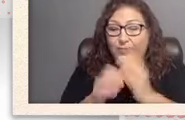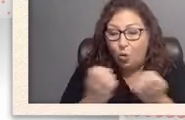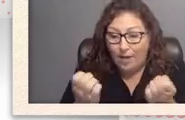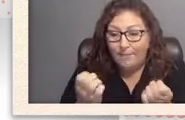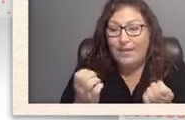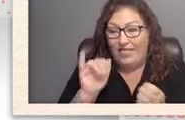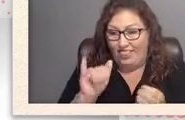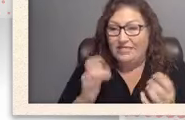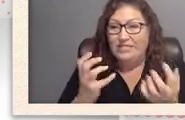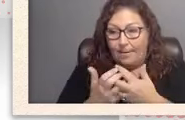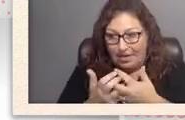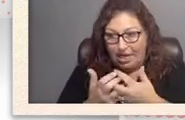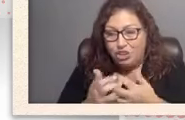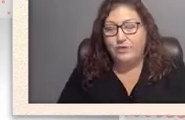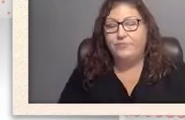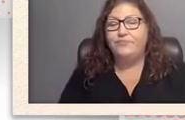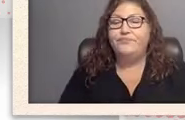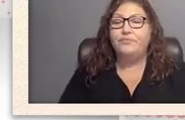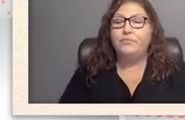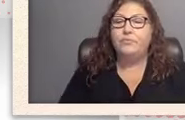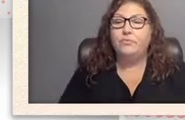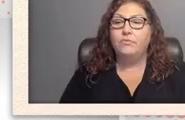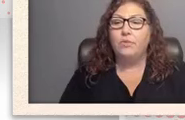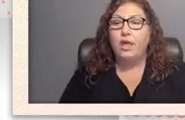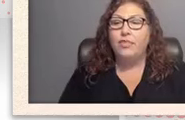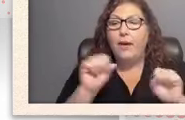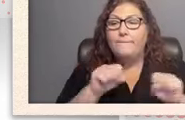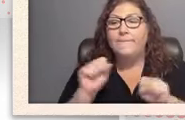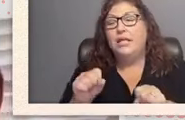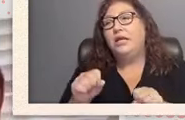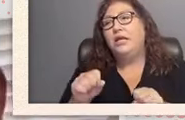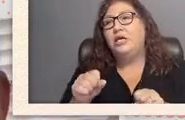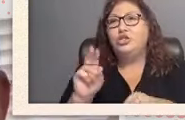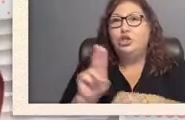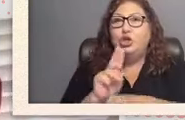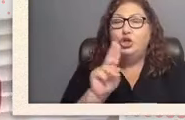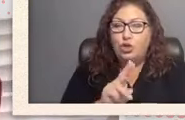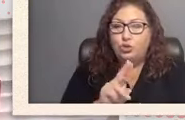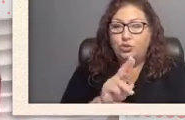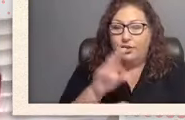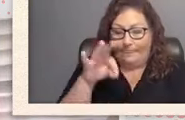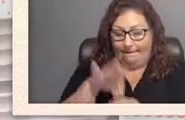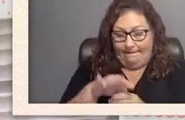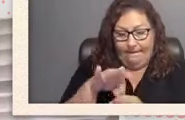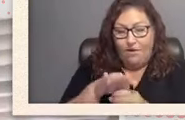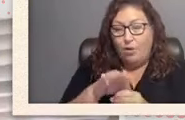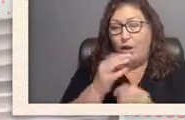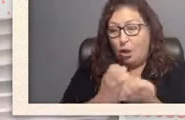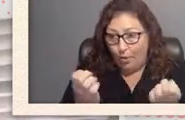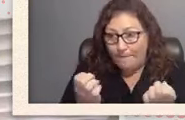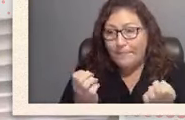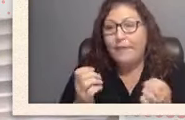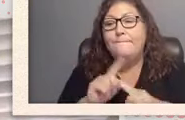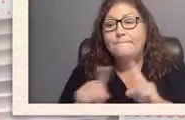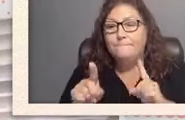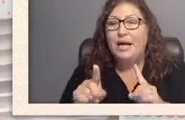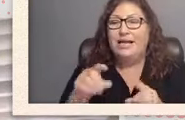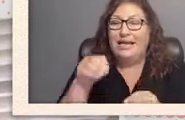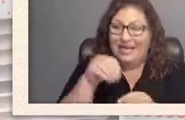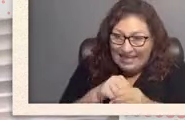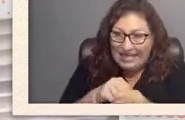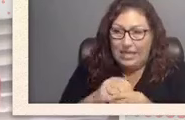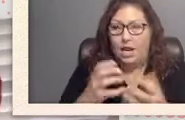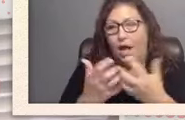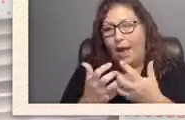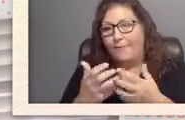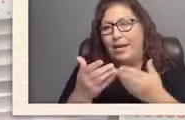accommodation. You know, it's the ability to use a voting equipment, but in an accommodated way so